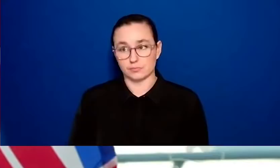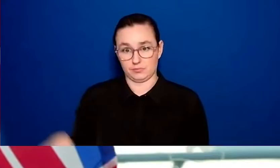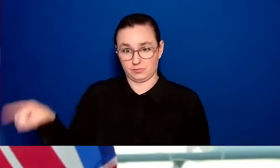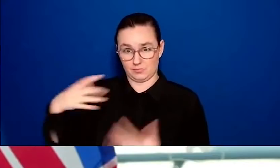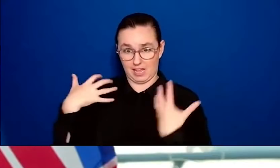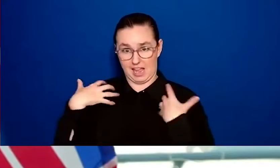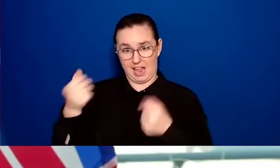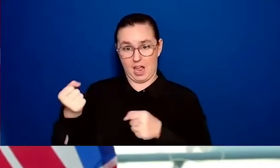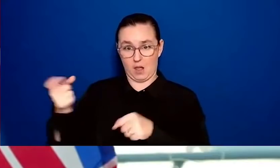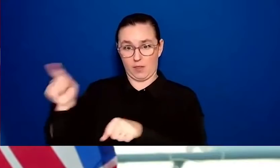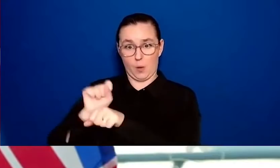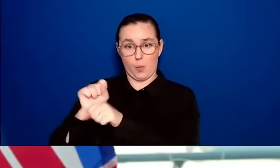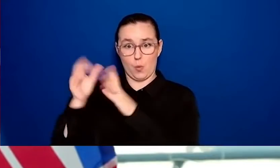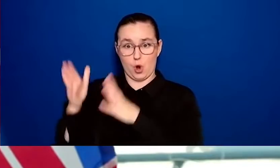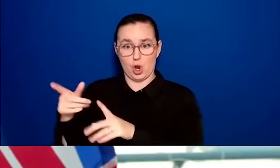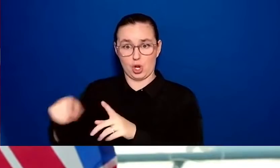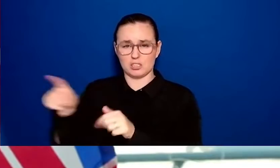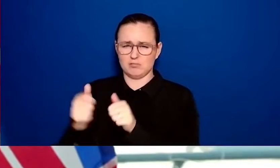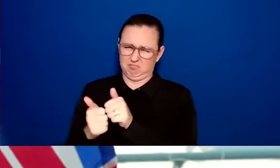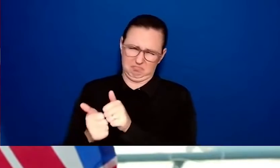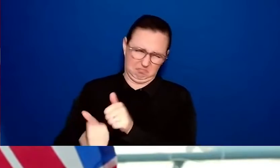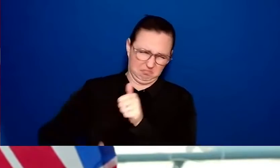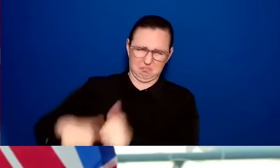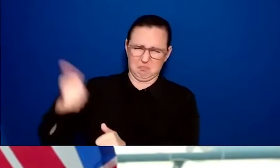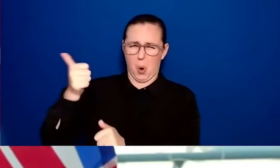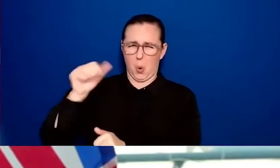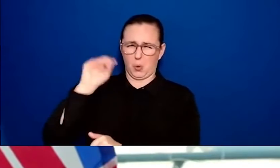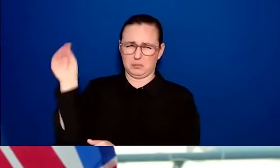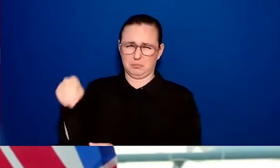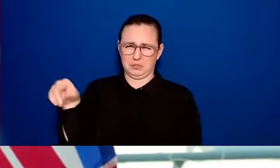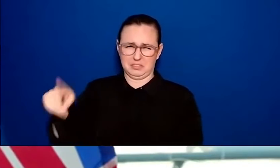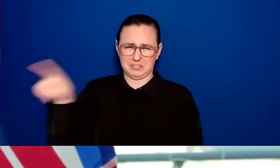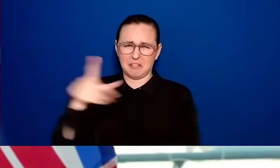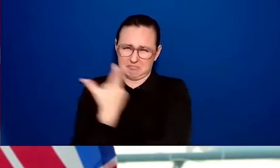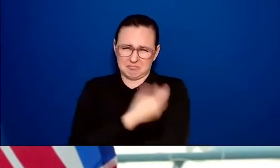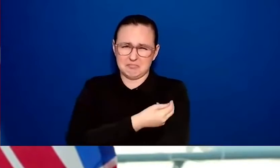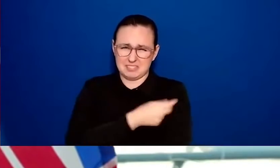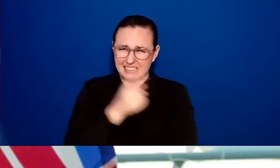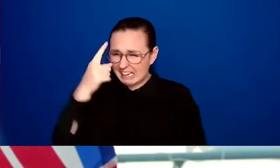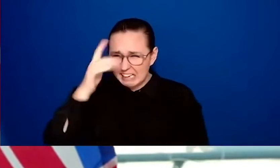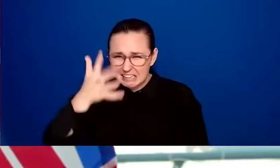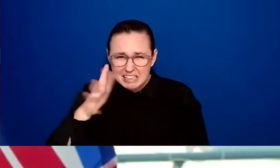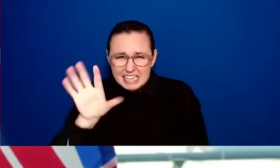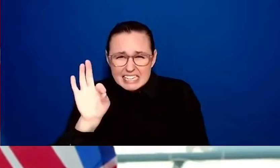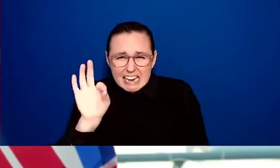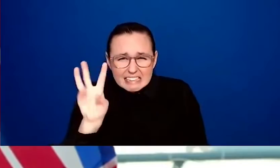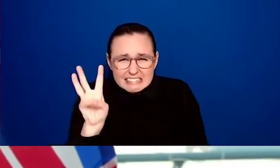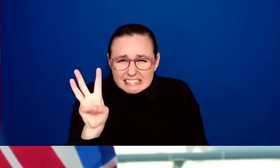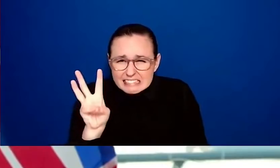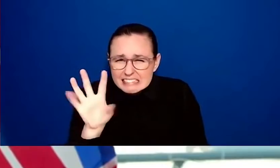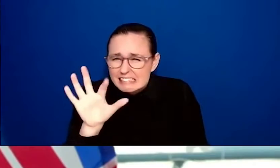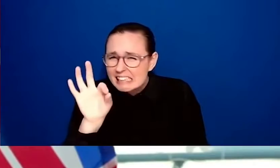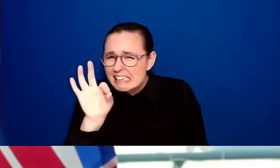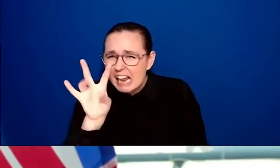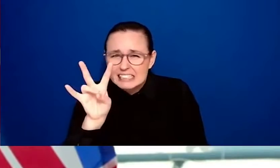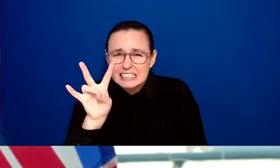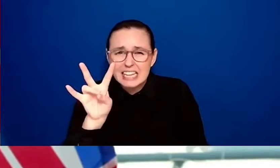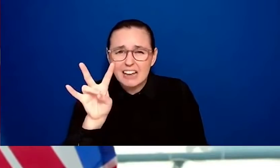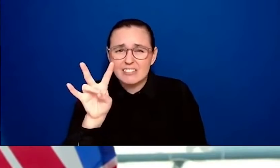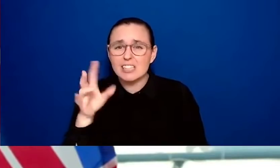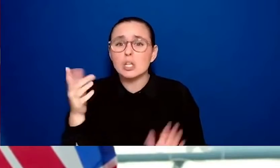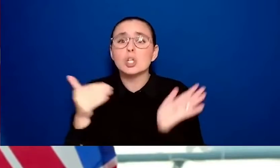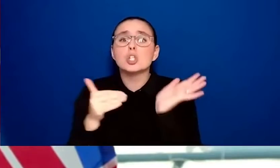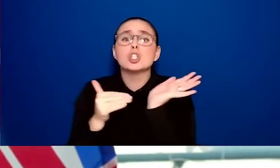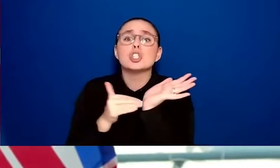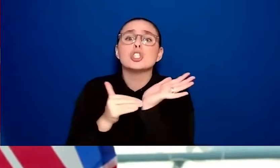of BC, it's in the high 90s, 96, 97% of physicians across the province who are immunized. It's in